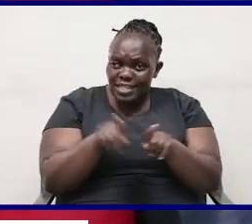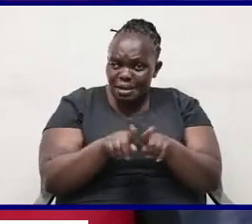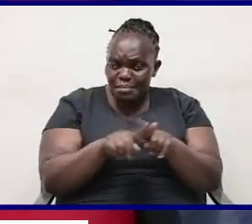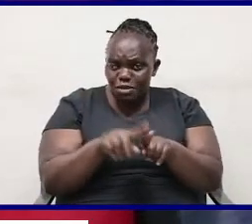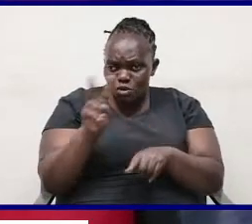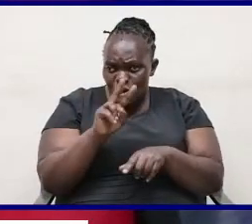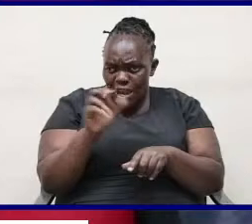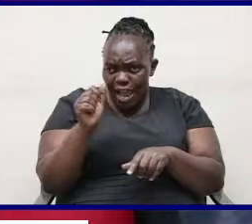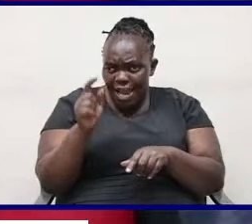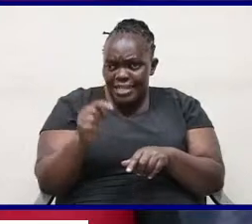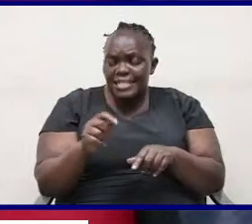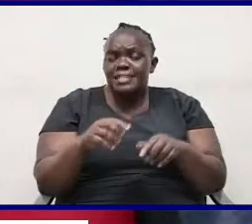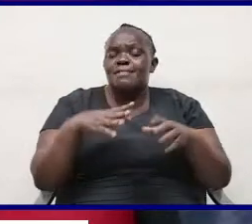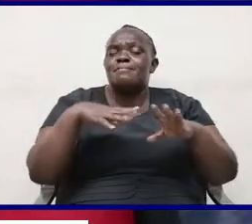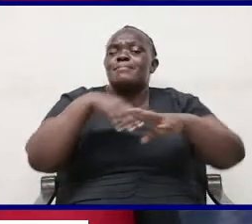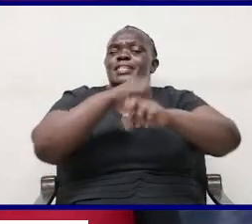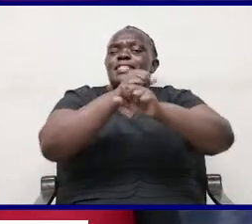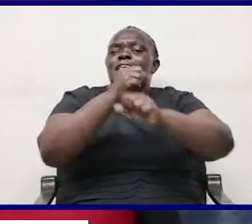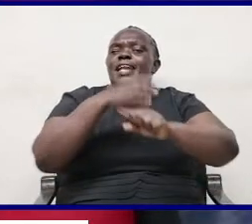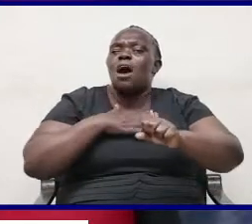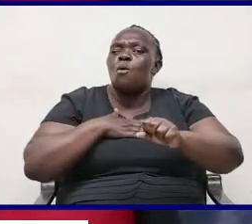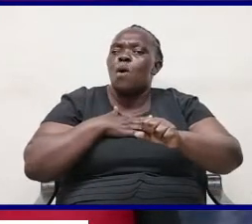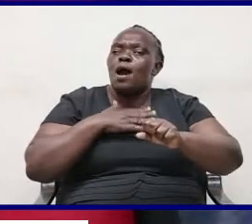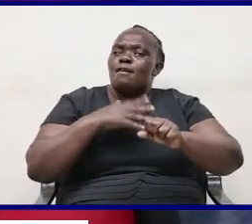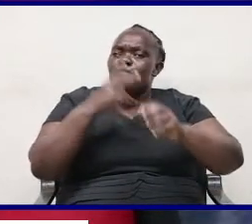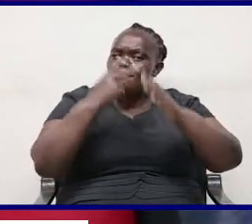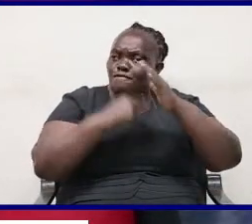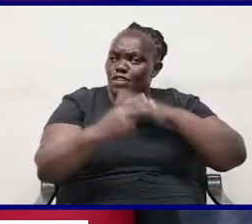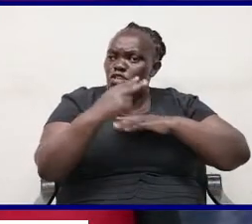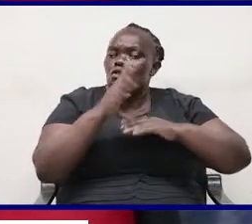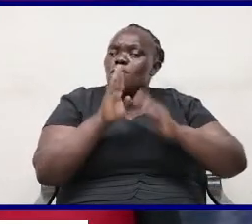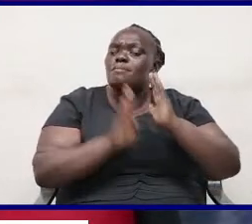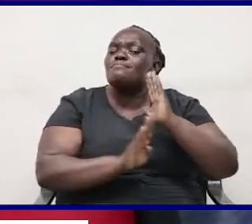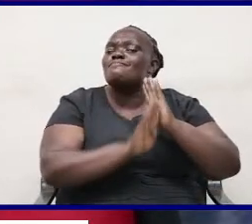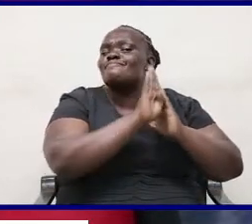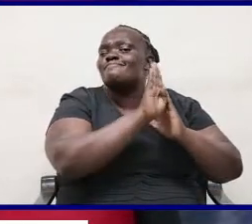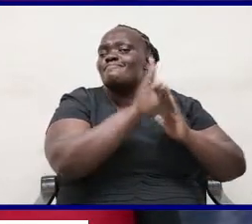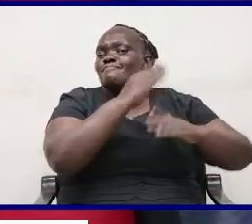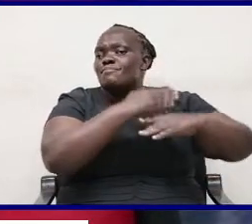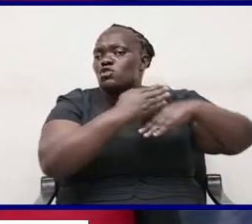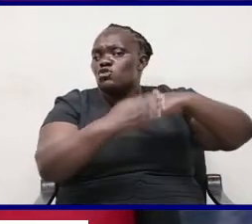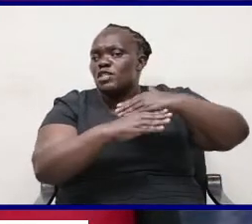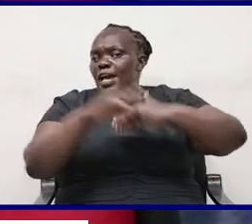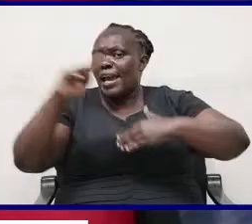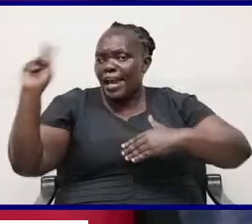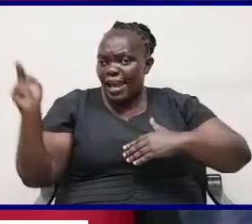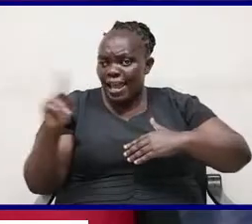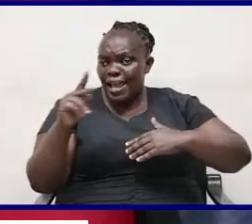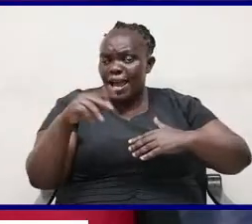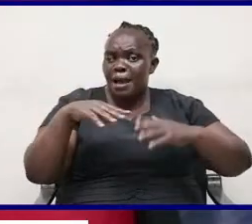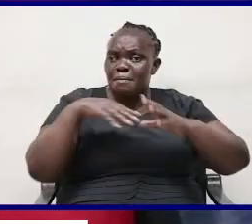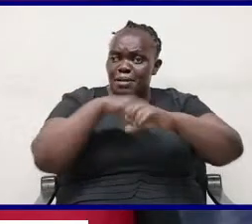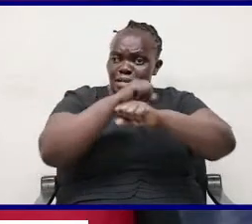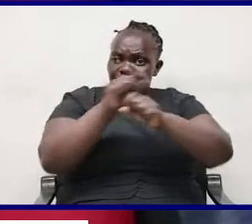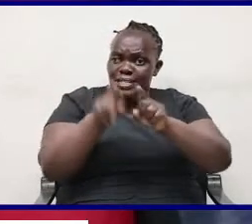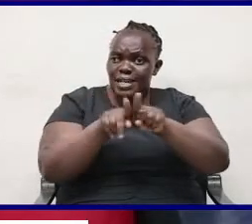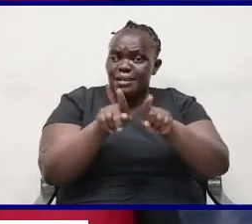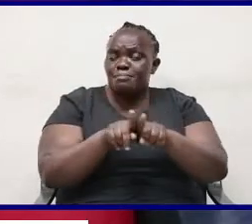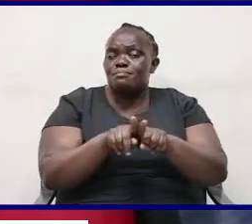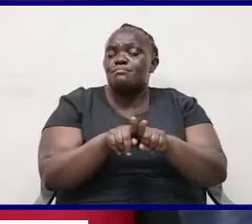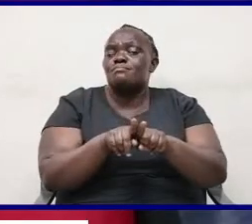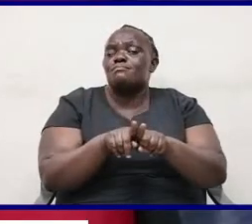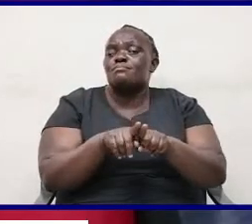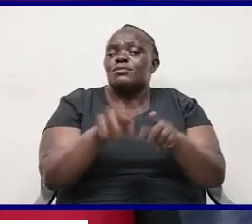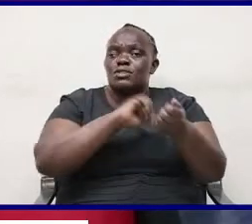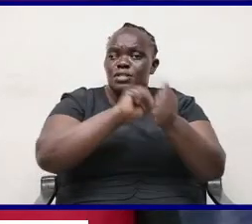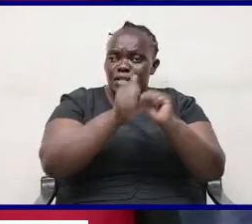at our president's vision, looking at his better plan. Really, our president's focus has been, how do I